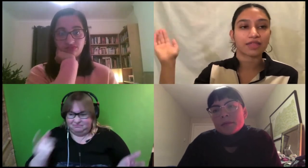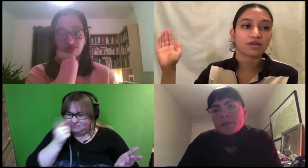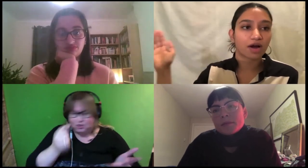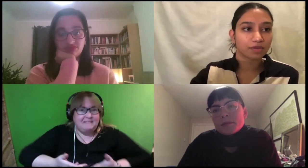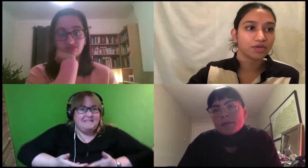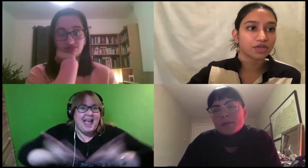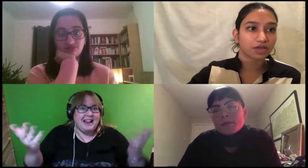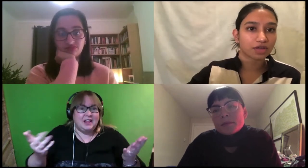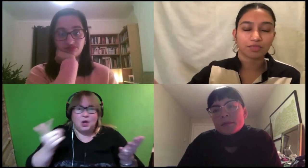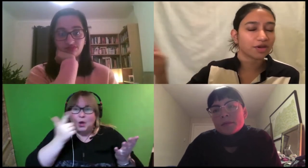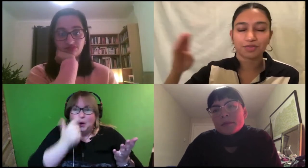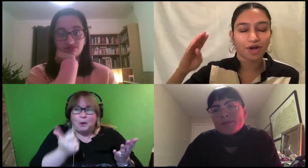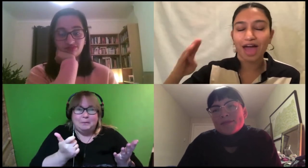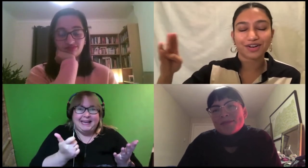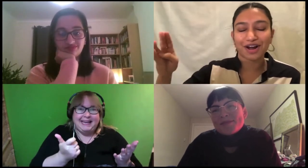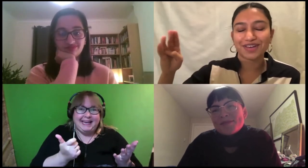an ethnographic